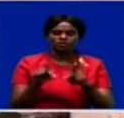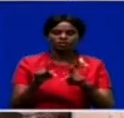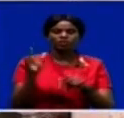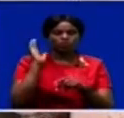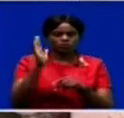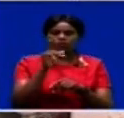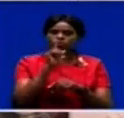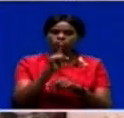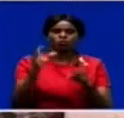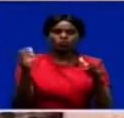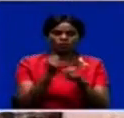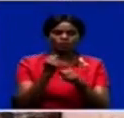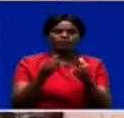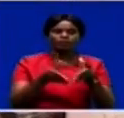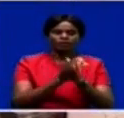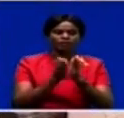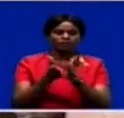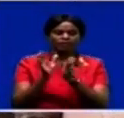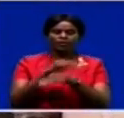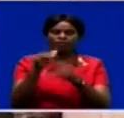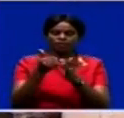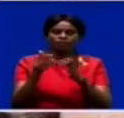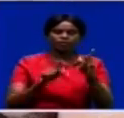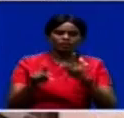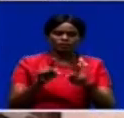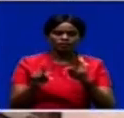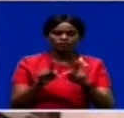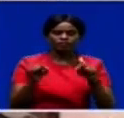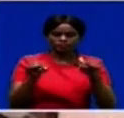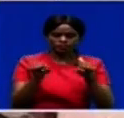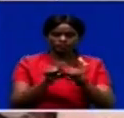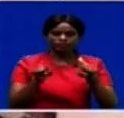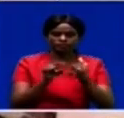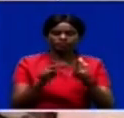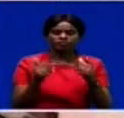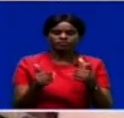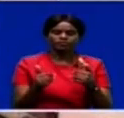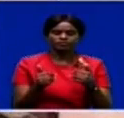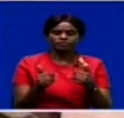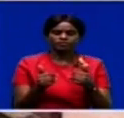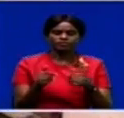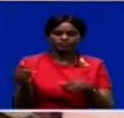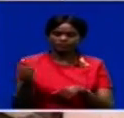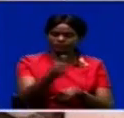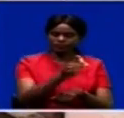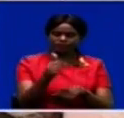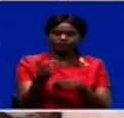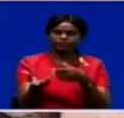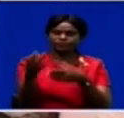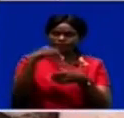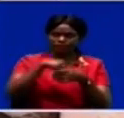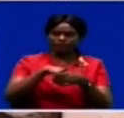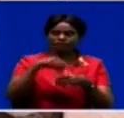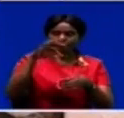win. And we urge all the people of Sesheke and in these different places that they come and